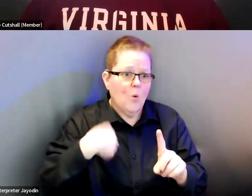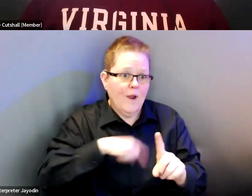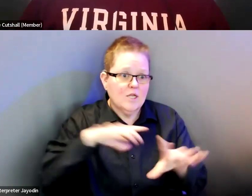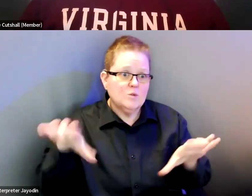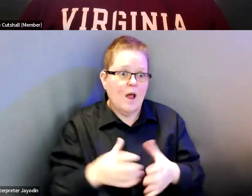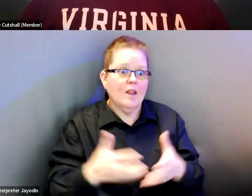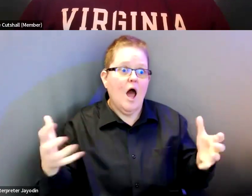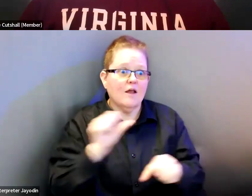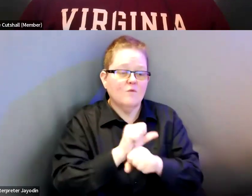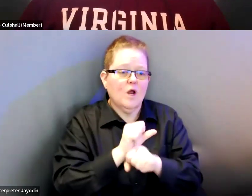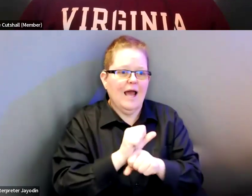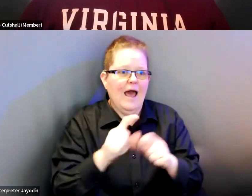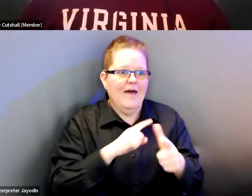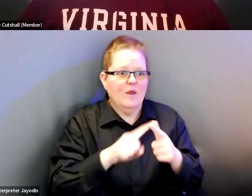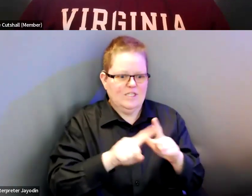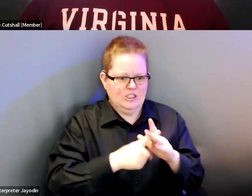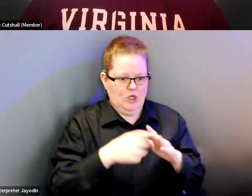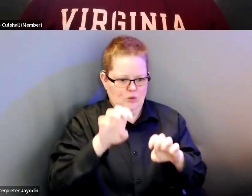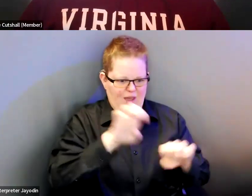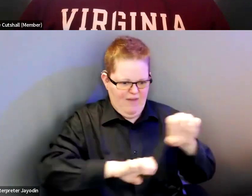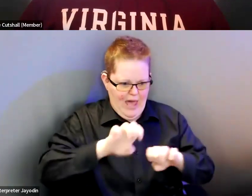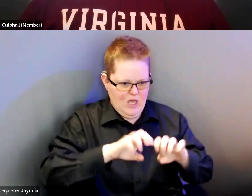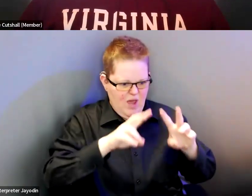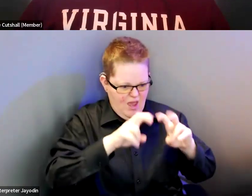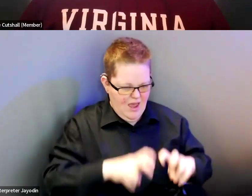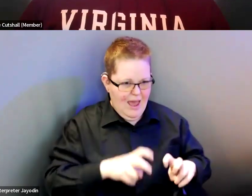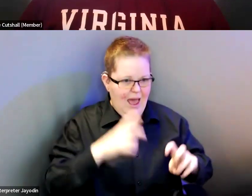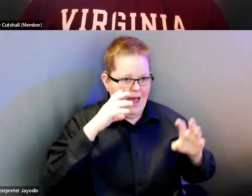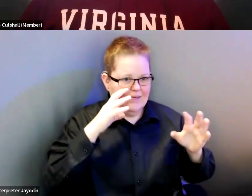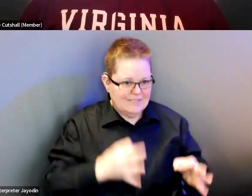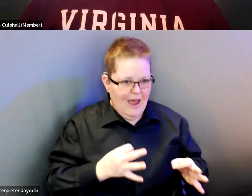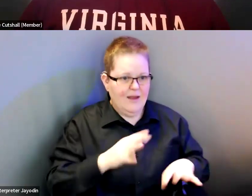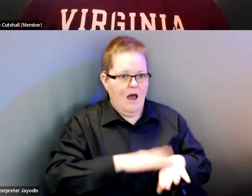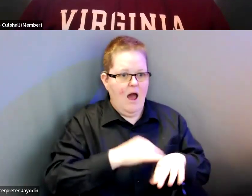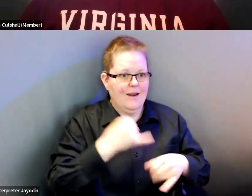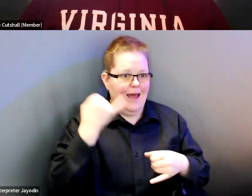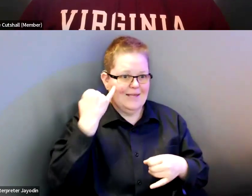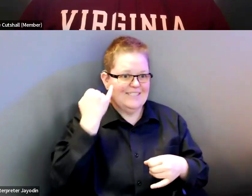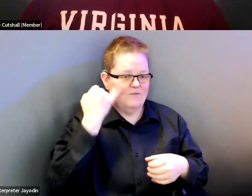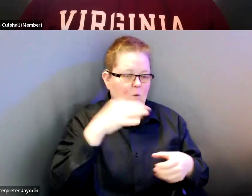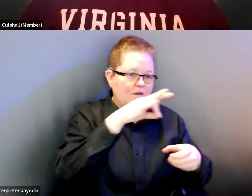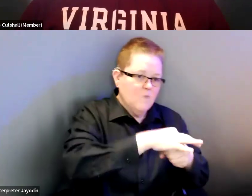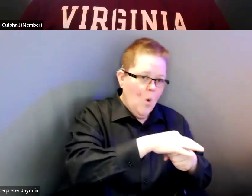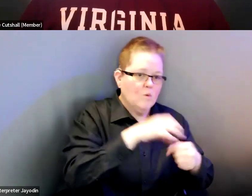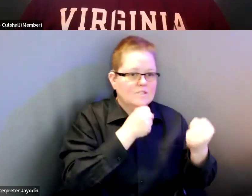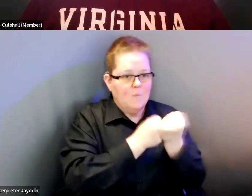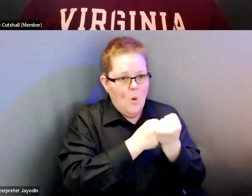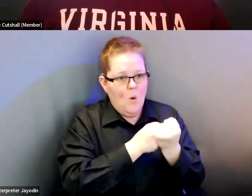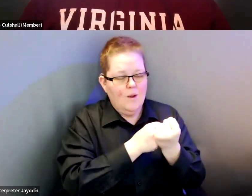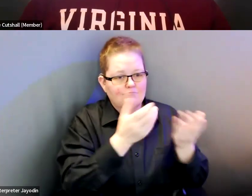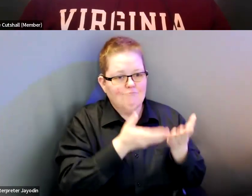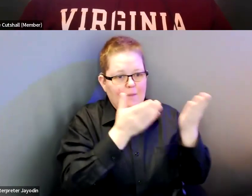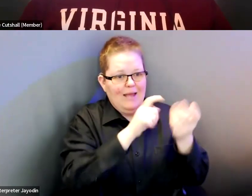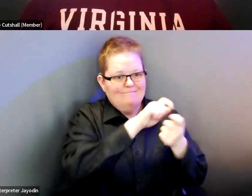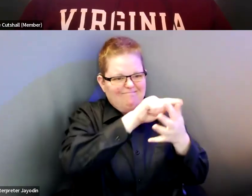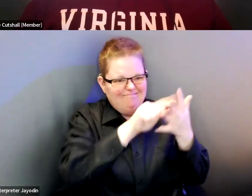starting to evaluate ideas and think through whether or not we're going to vote or support a recommendation as a committee without